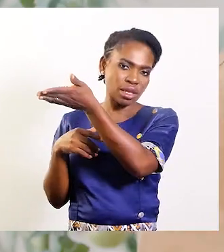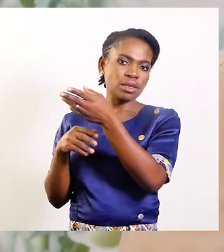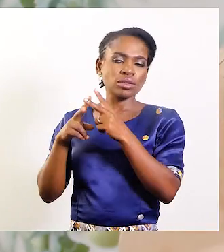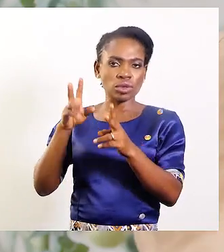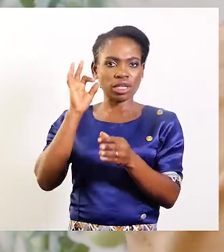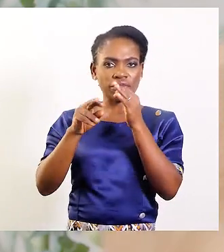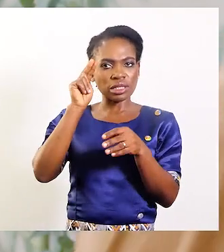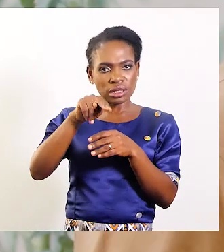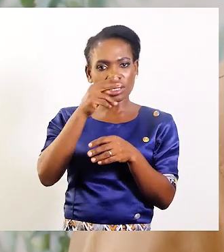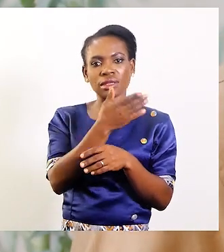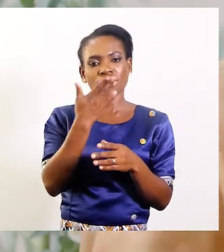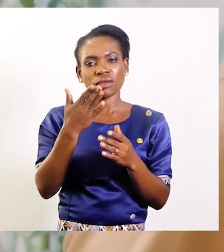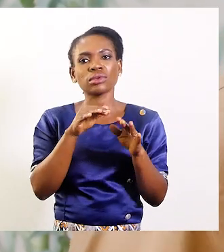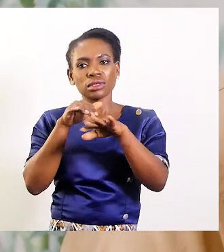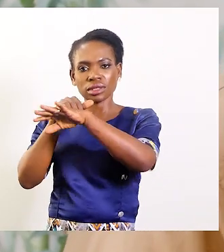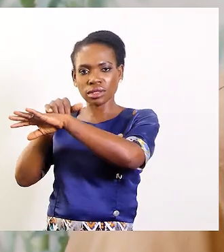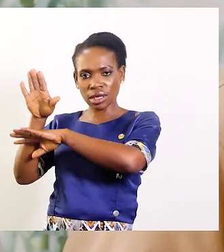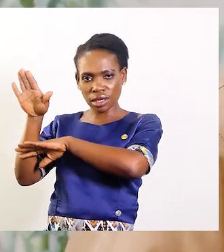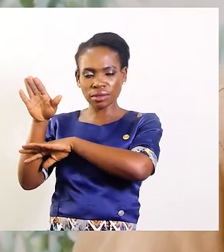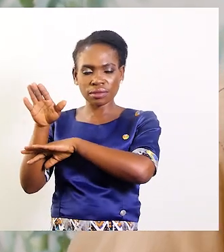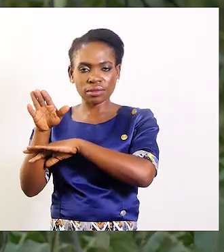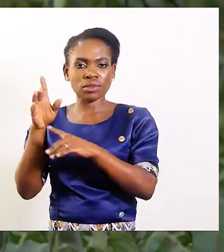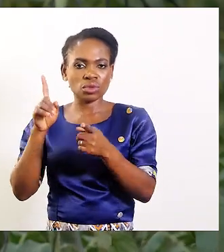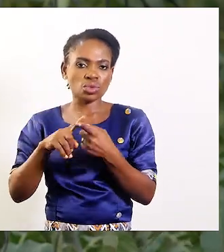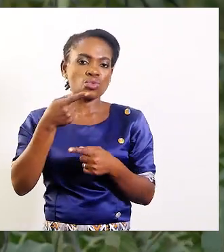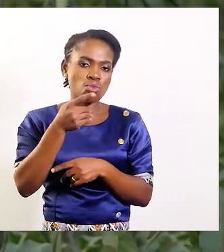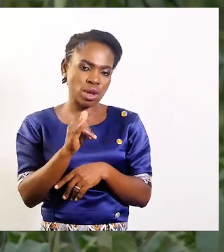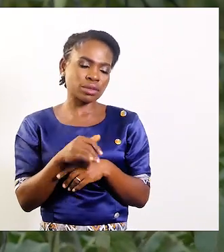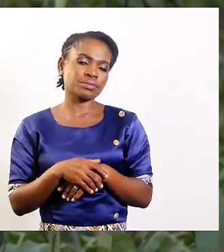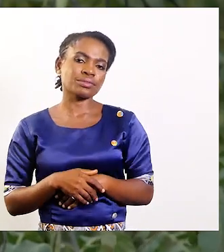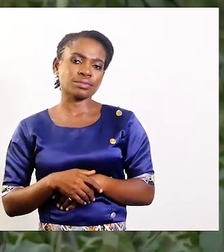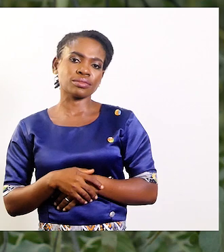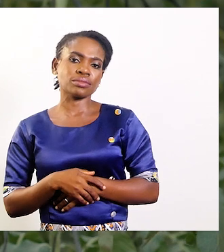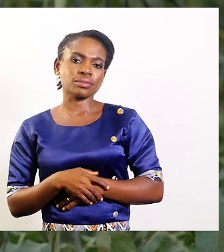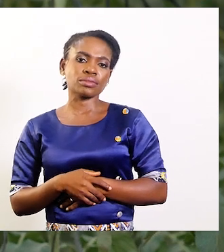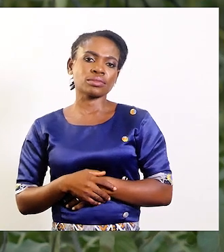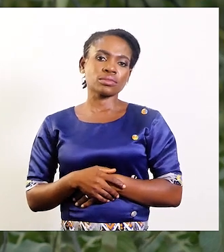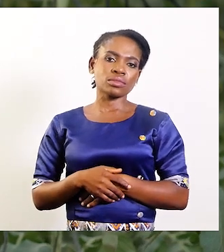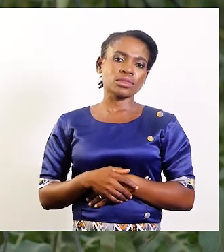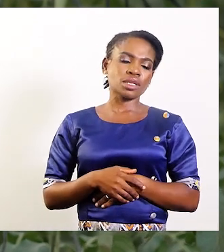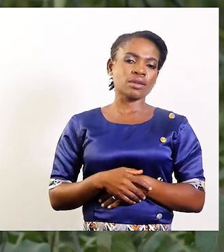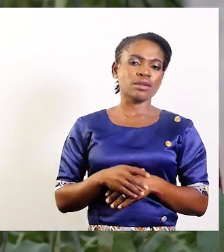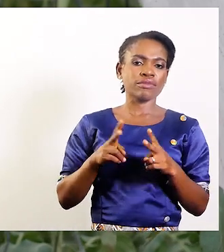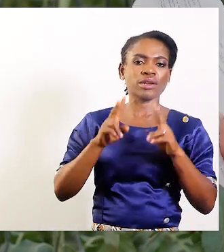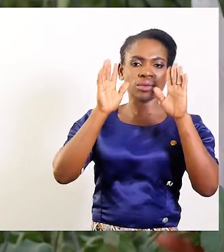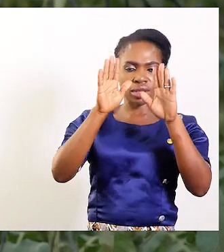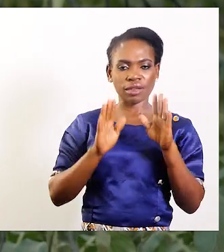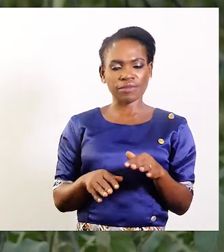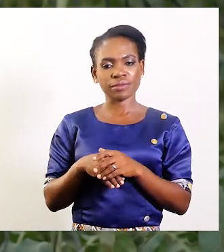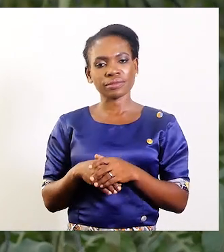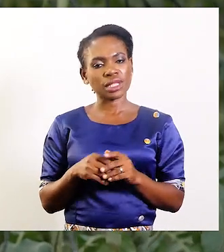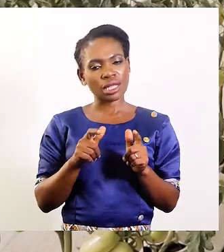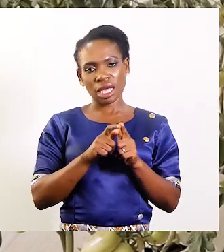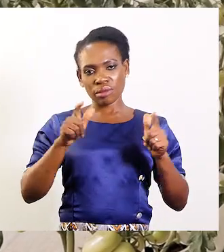those produce, we send them to Kumasi. Oh, that's exciting. Yeah, it's quite interesting. Very, very and exciting. It's huge too. So